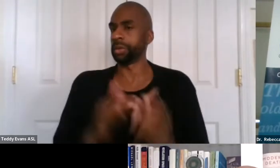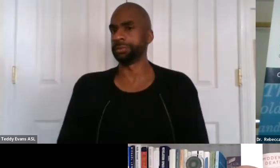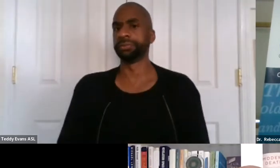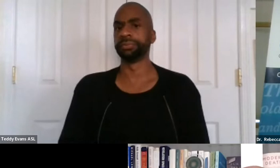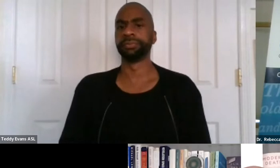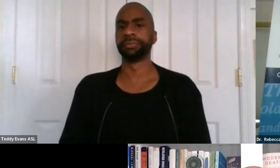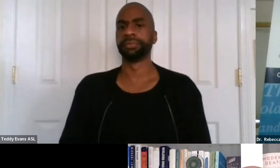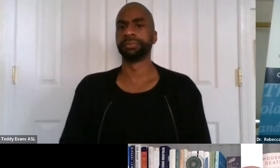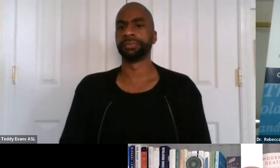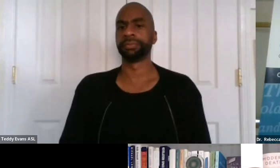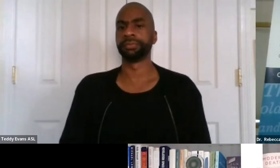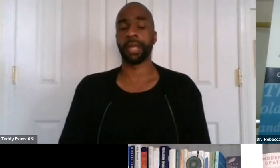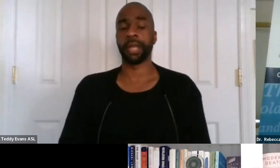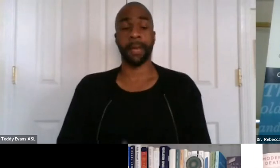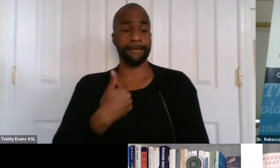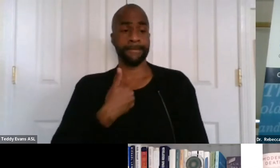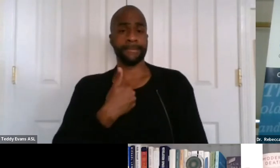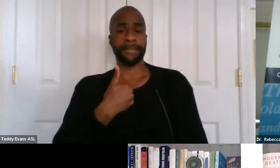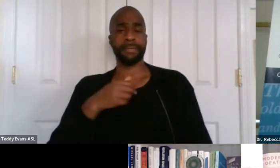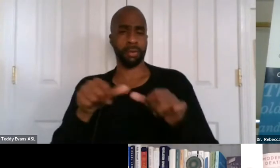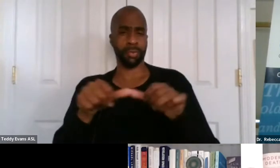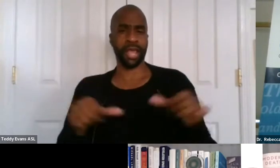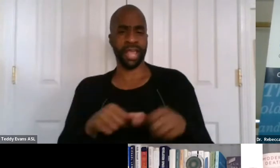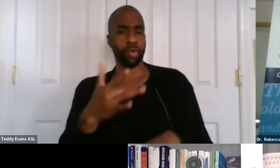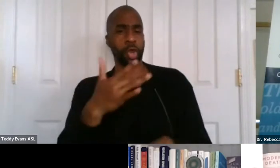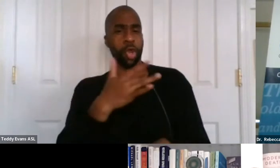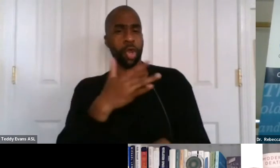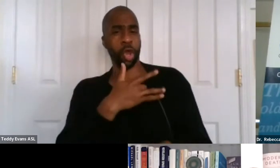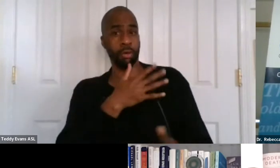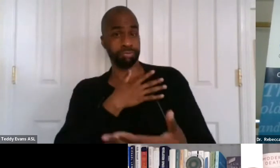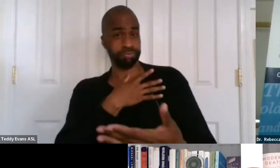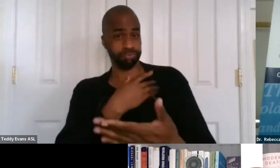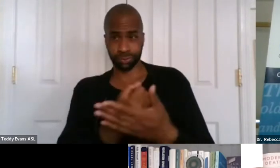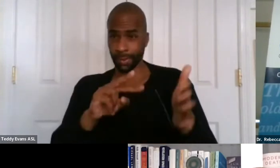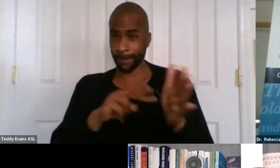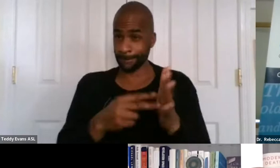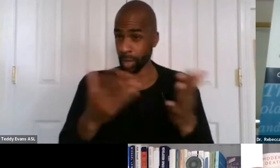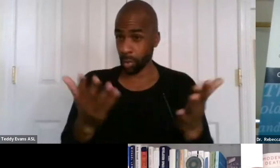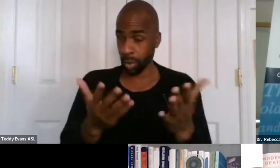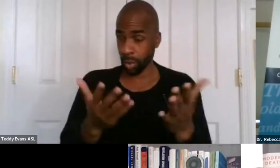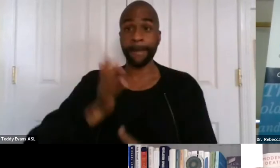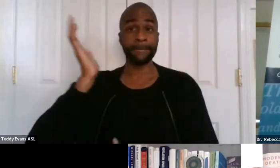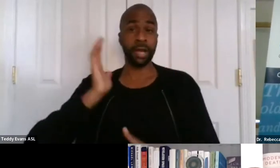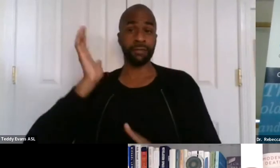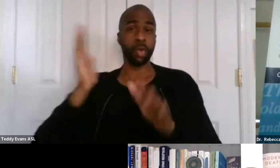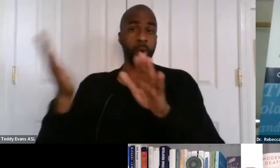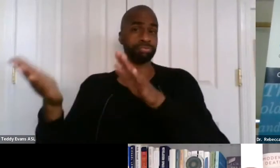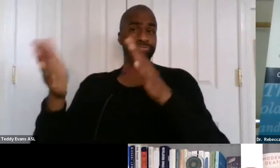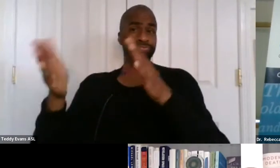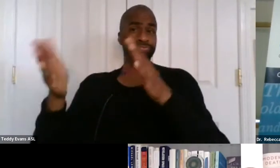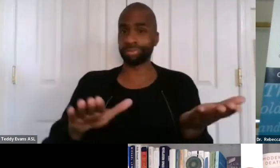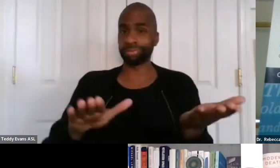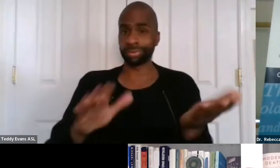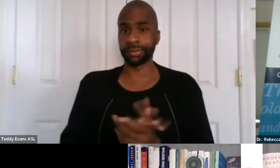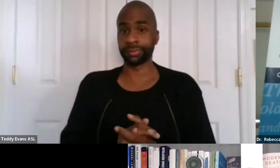own sort of field of heart disease, you know, having a heart attack used to be a death sentence, and now it's something that you can, you know, get a procedure for and be out and about